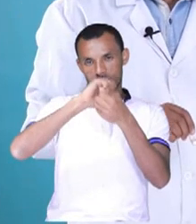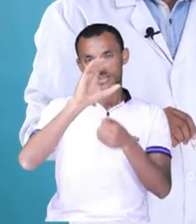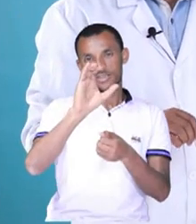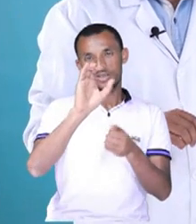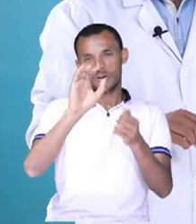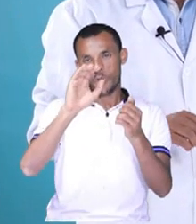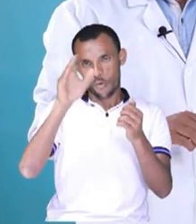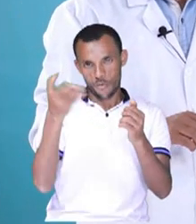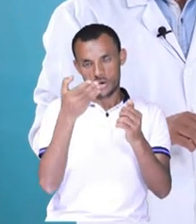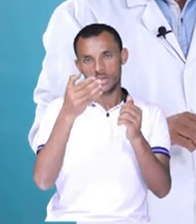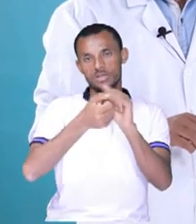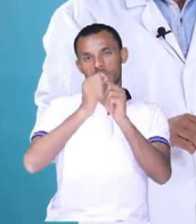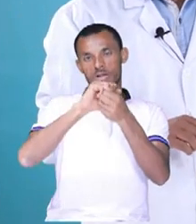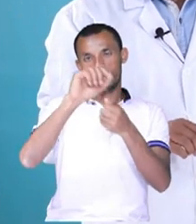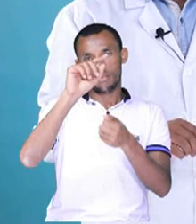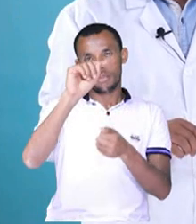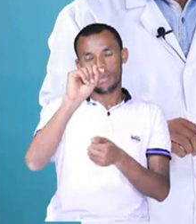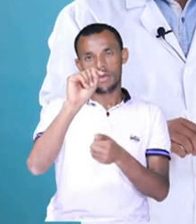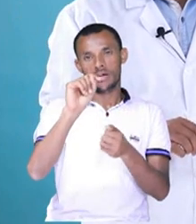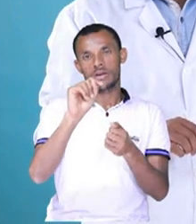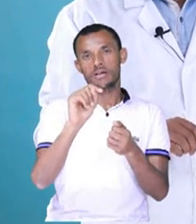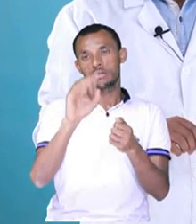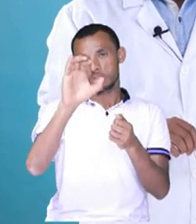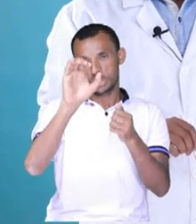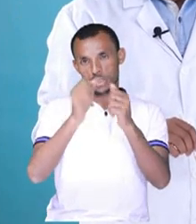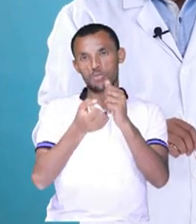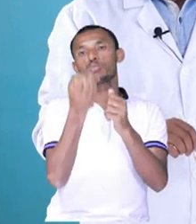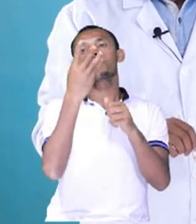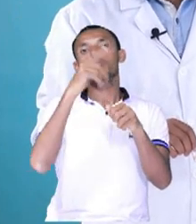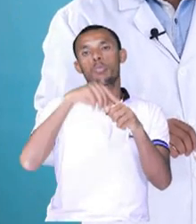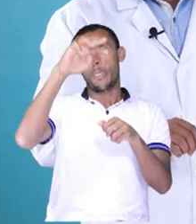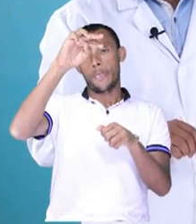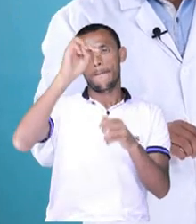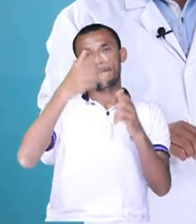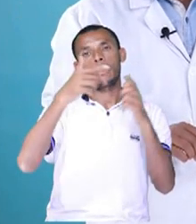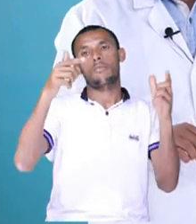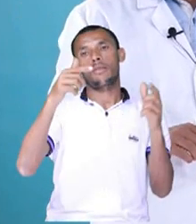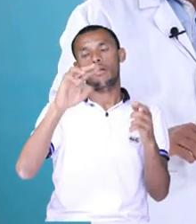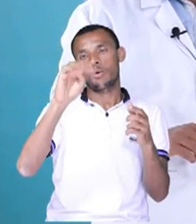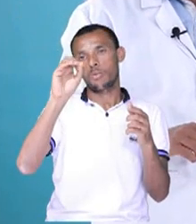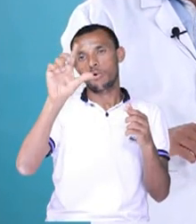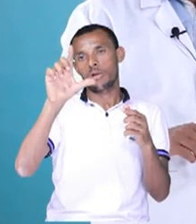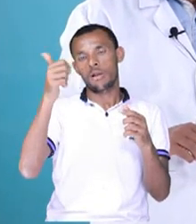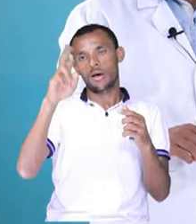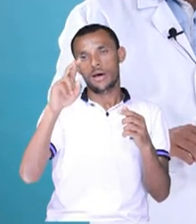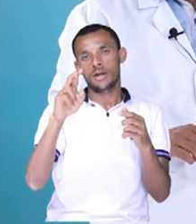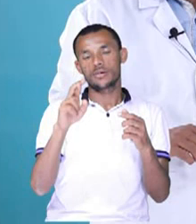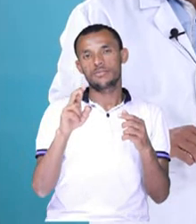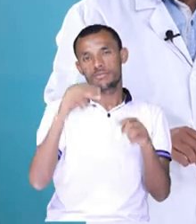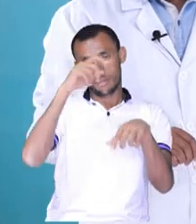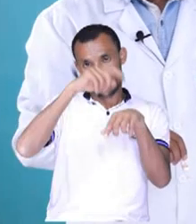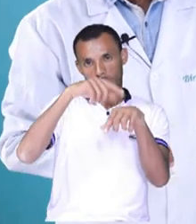changing T. Usually concentration represented by molarity. Time is by using of SI